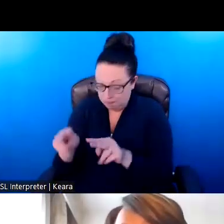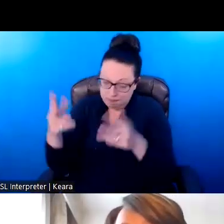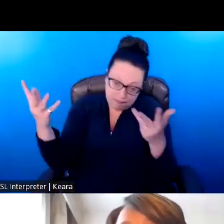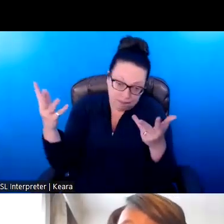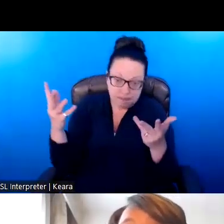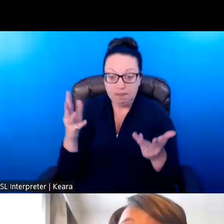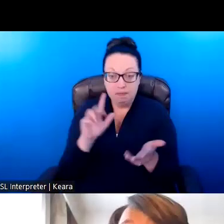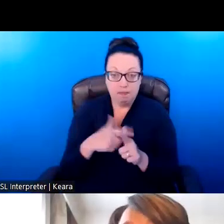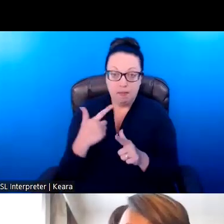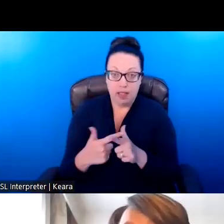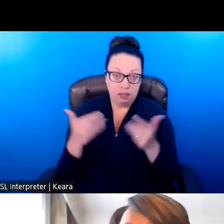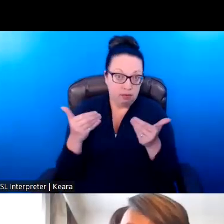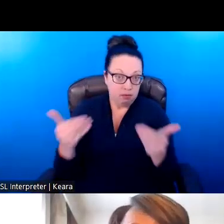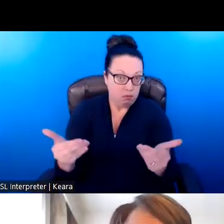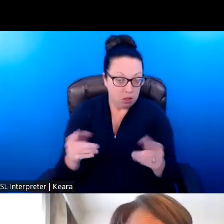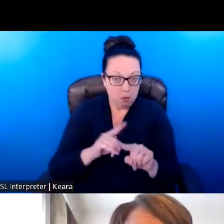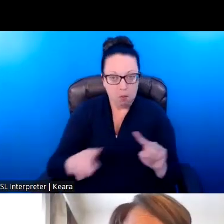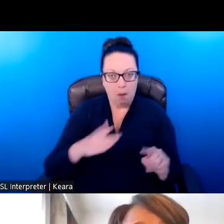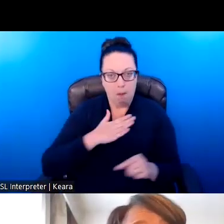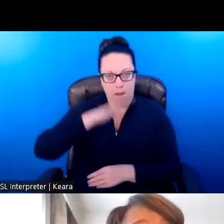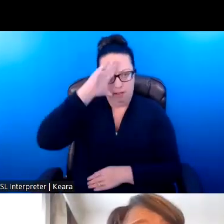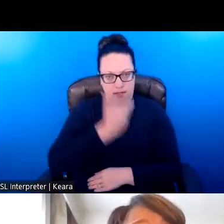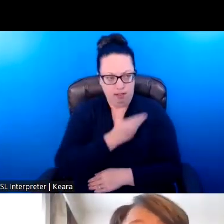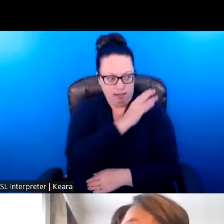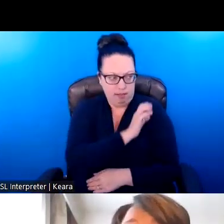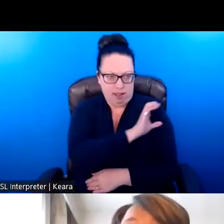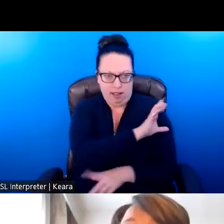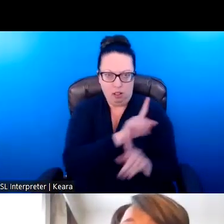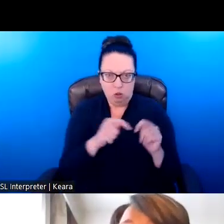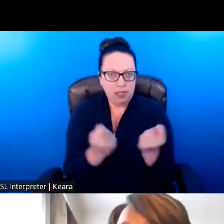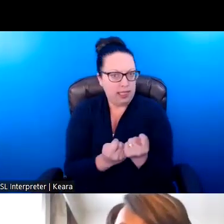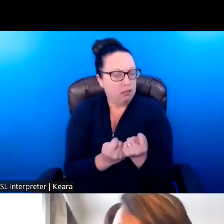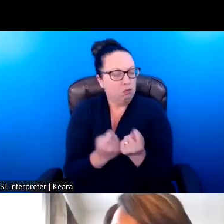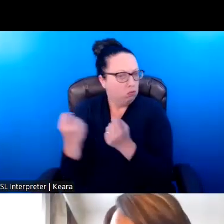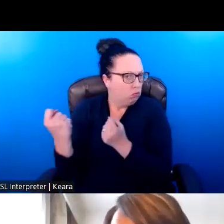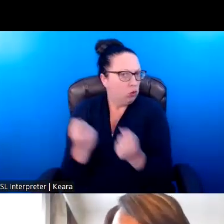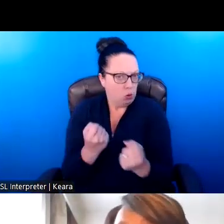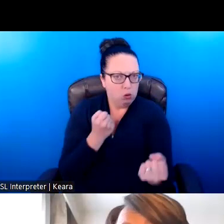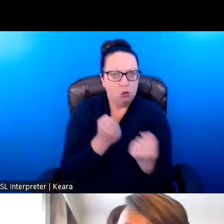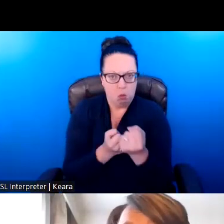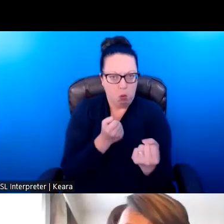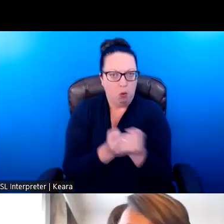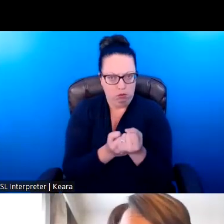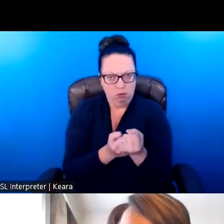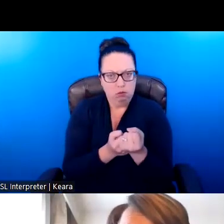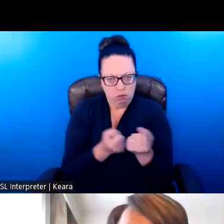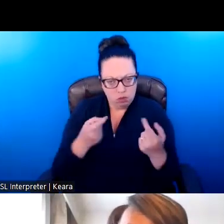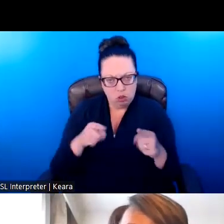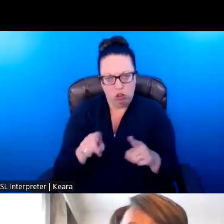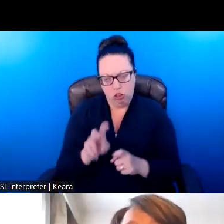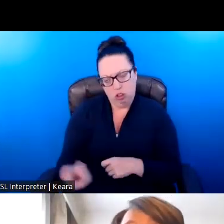it be. But my son's clinical team has been actually a very strong support during this